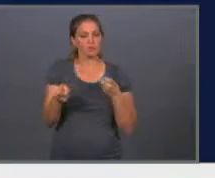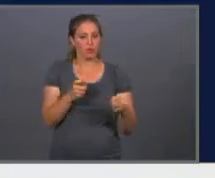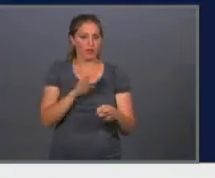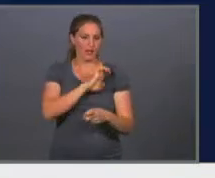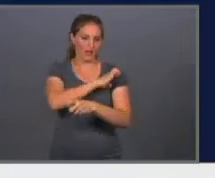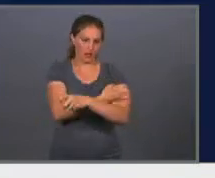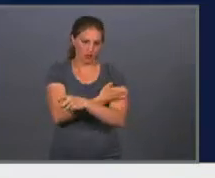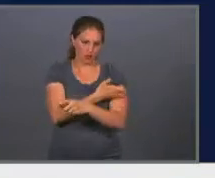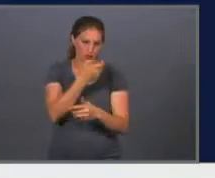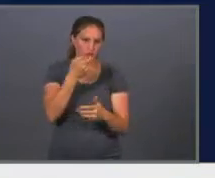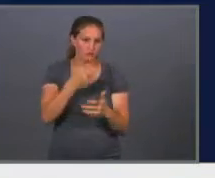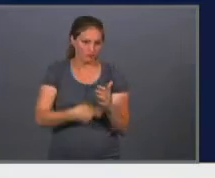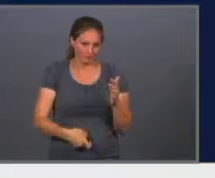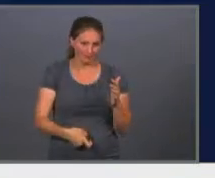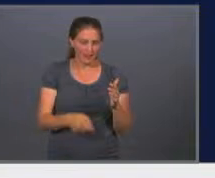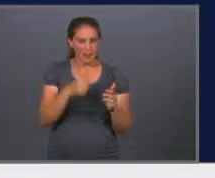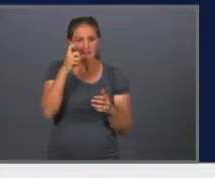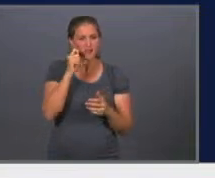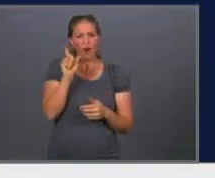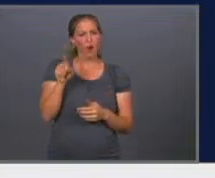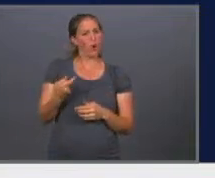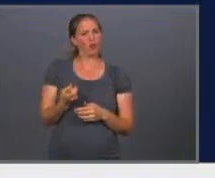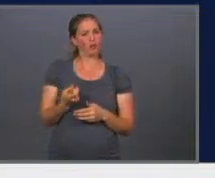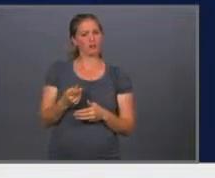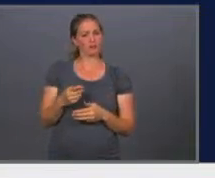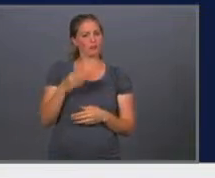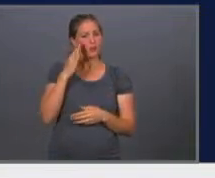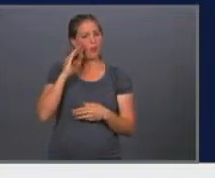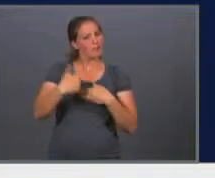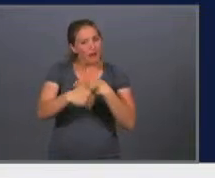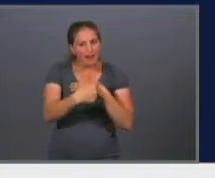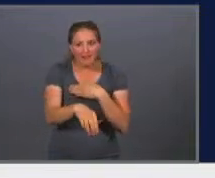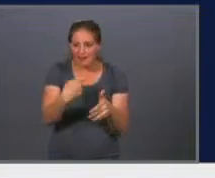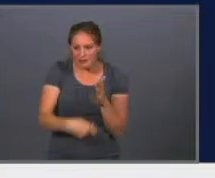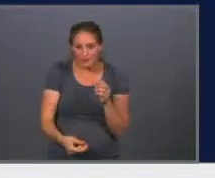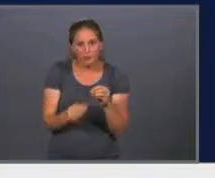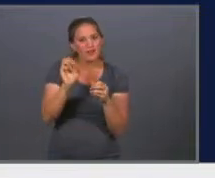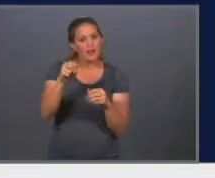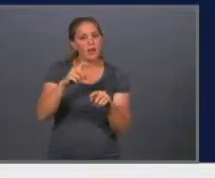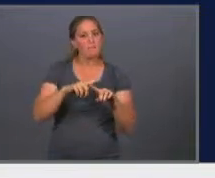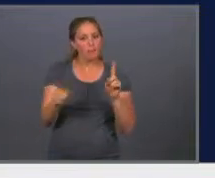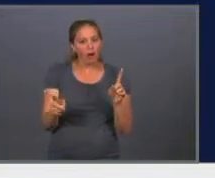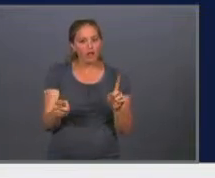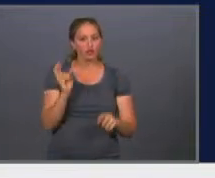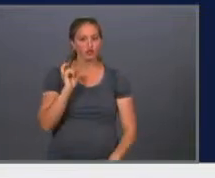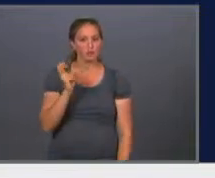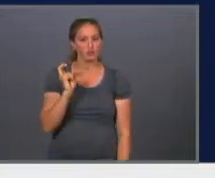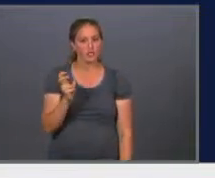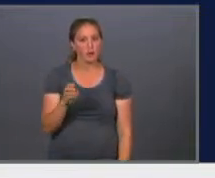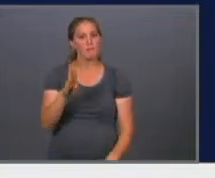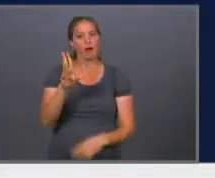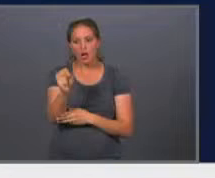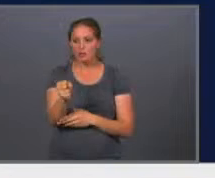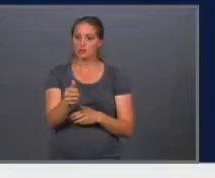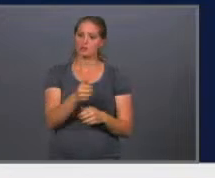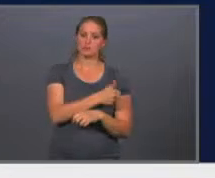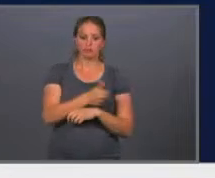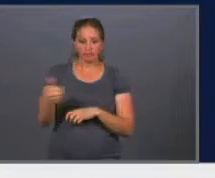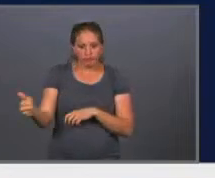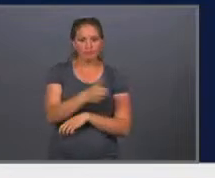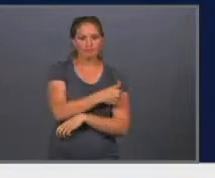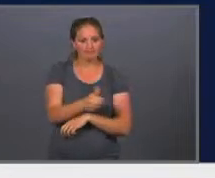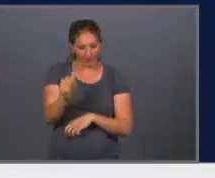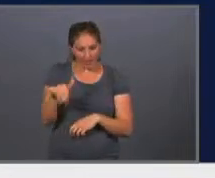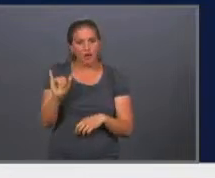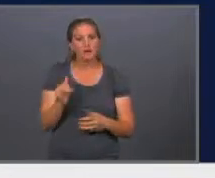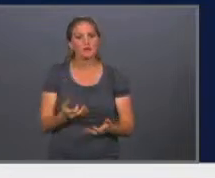it's not necessarily just the loaf of bread that's costing more. It's the transportation of the loaf of bread to the store for us to be able to address this. And if we don't